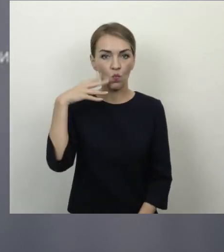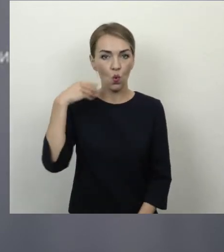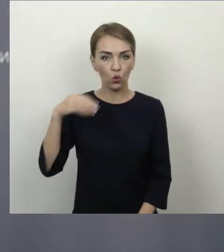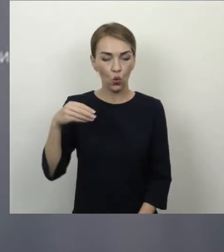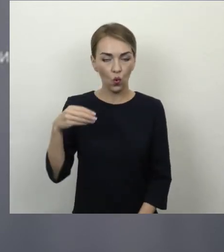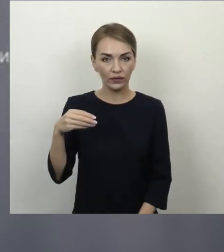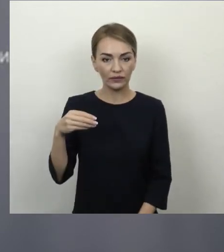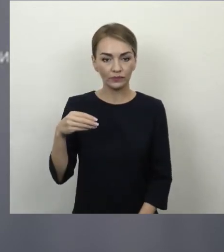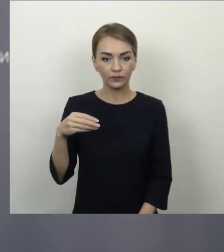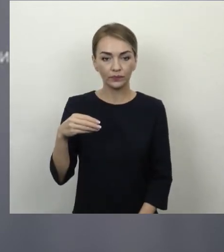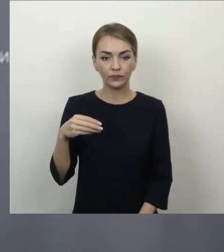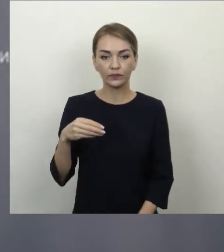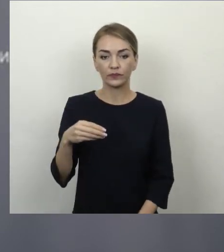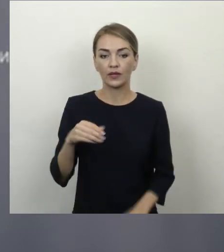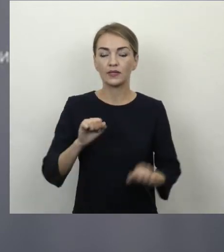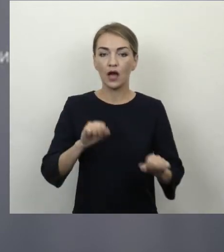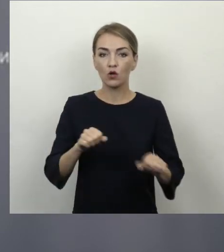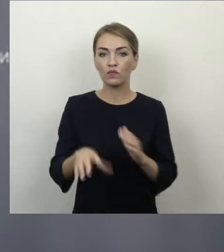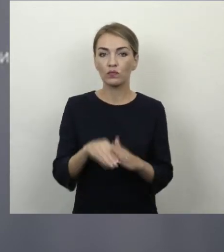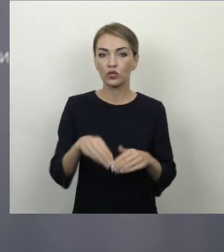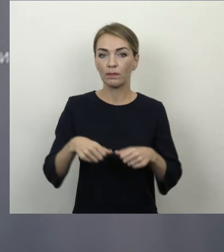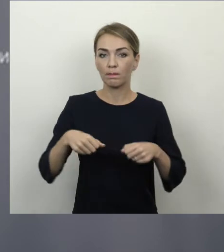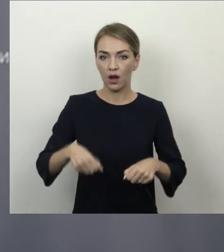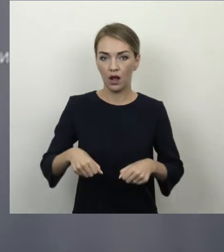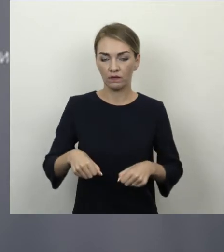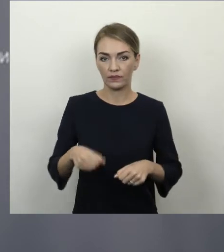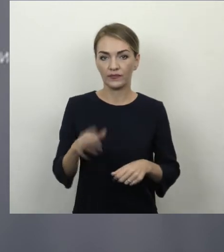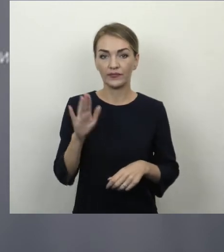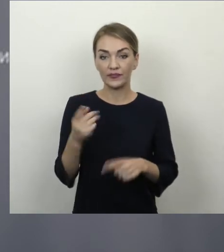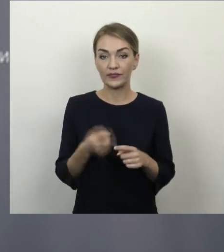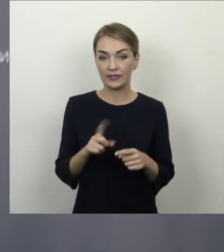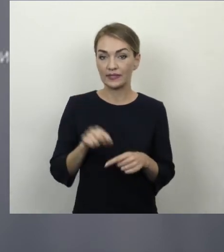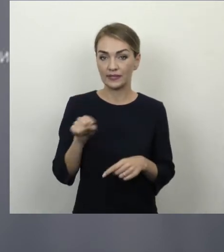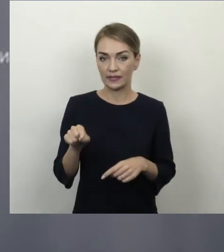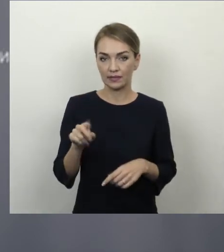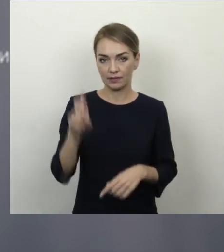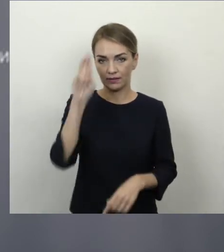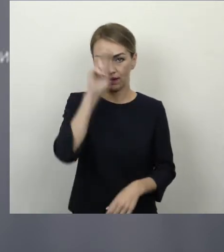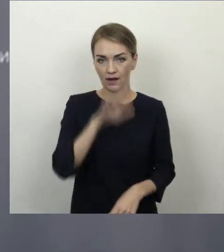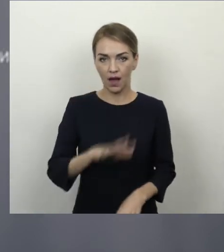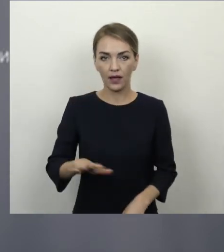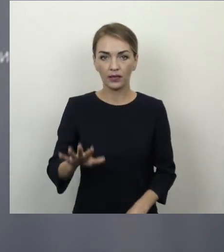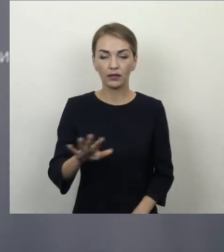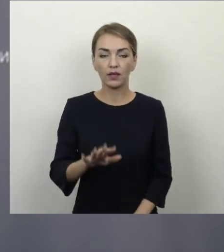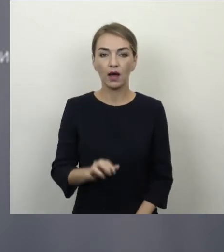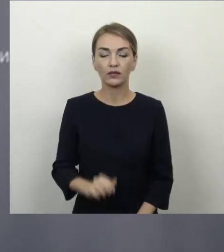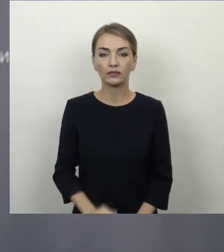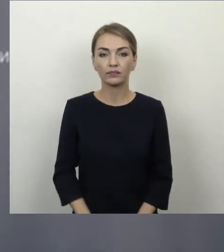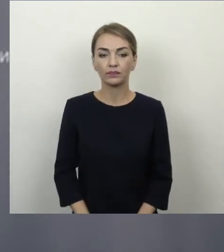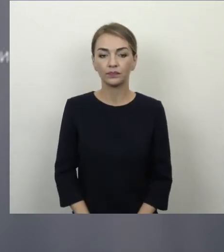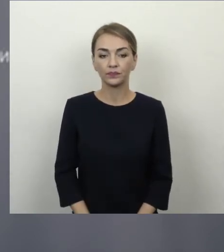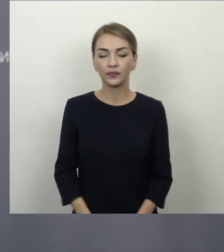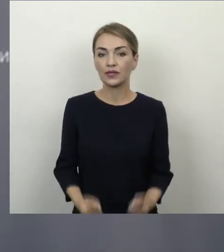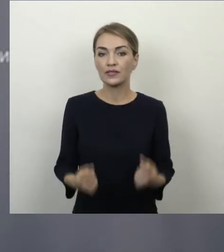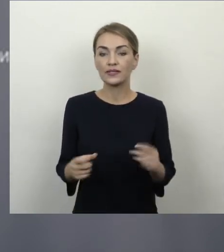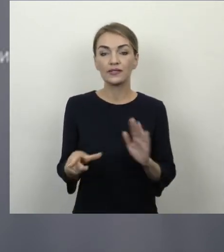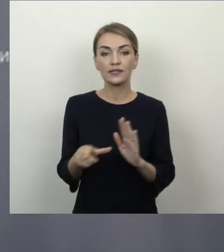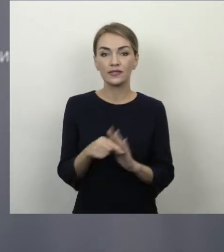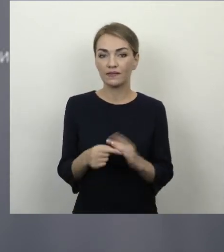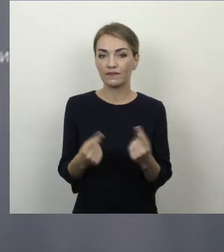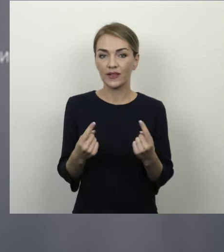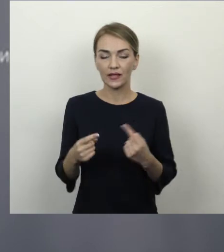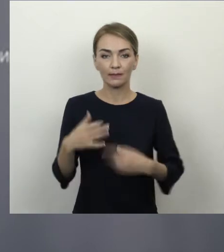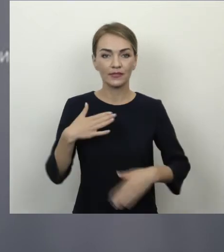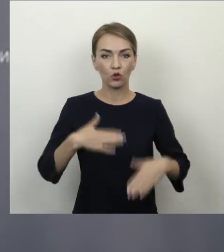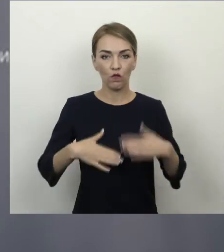structure of electoral systems, so Moldova, Germany, and some other countries, and peculiarities